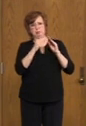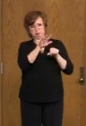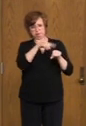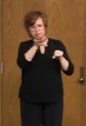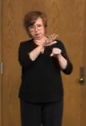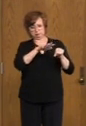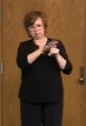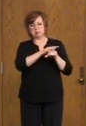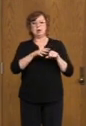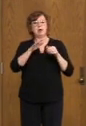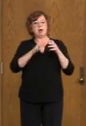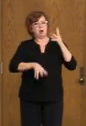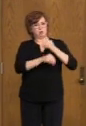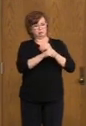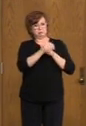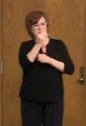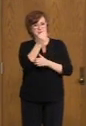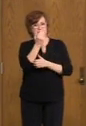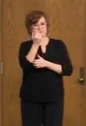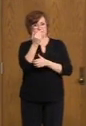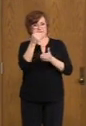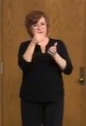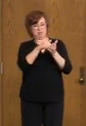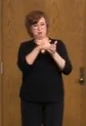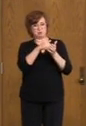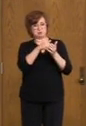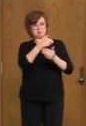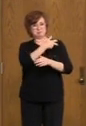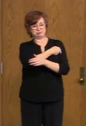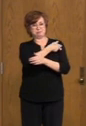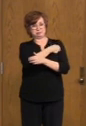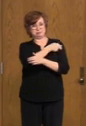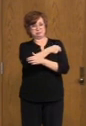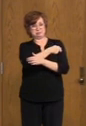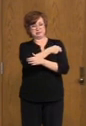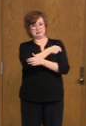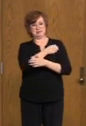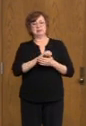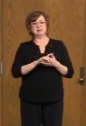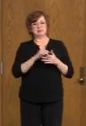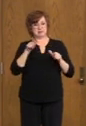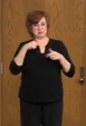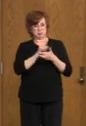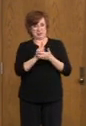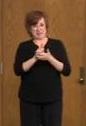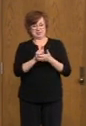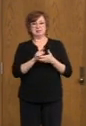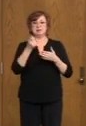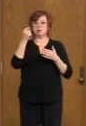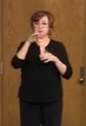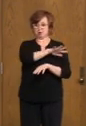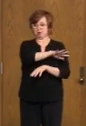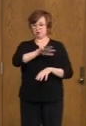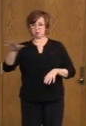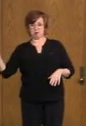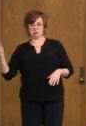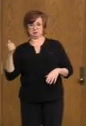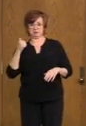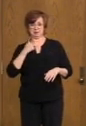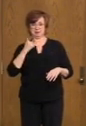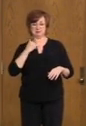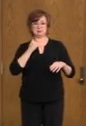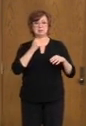able to deliver about 15,000 vaccination shots this past week. In fact, on a per capita basis, Saskatchewan has